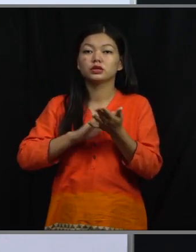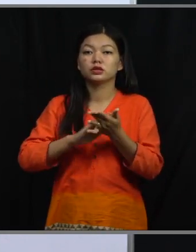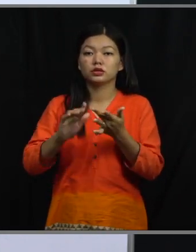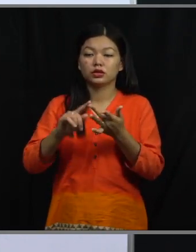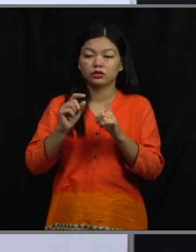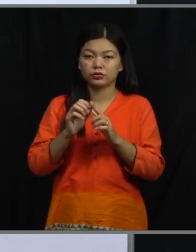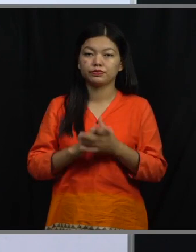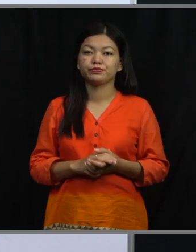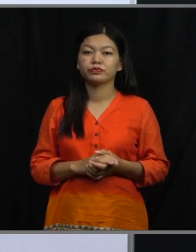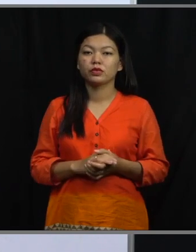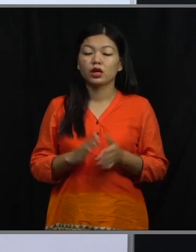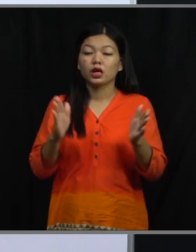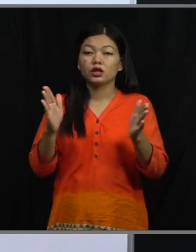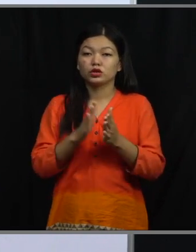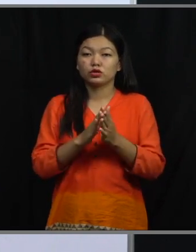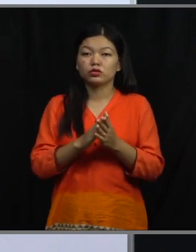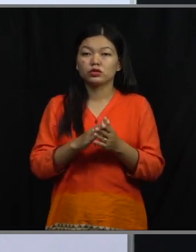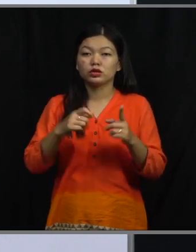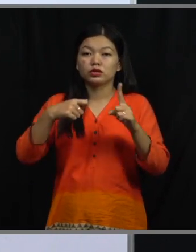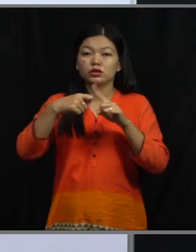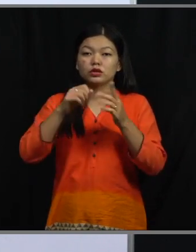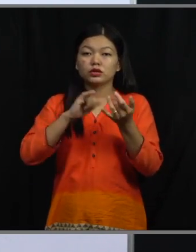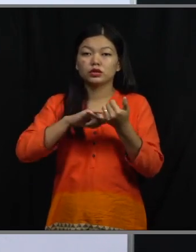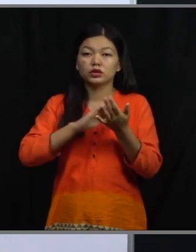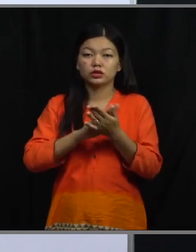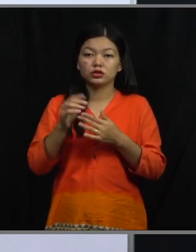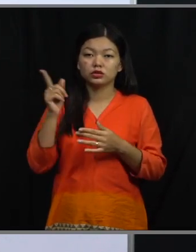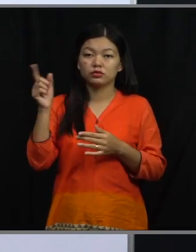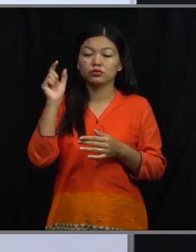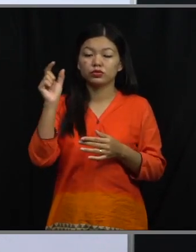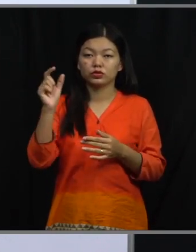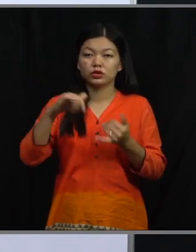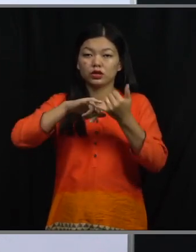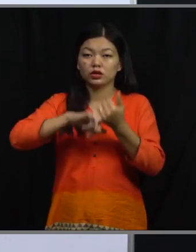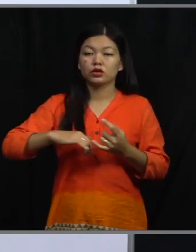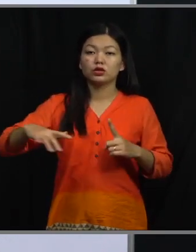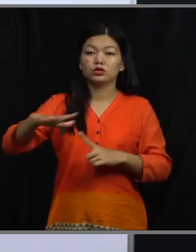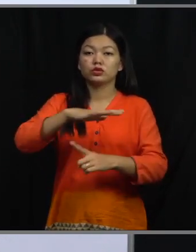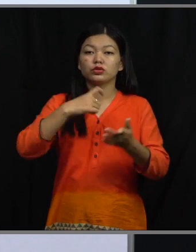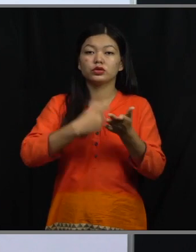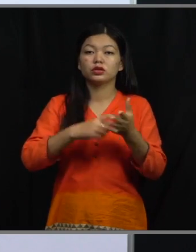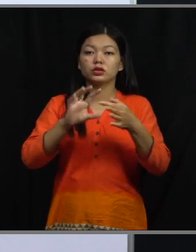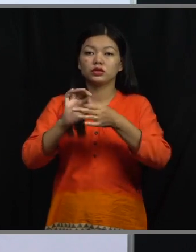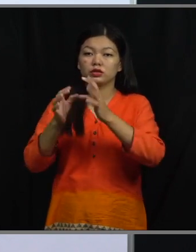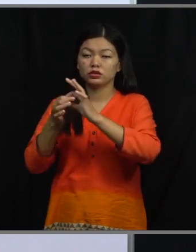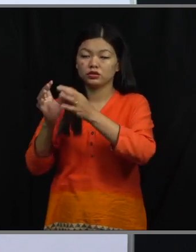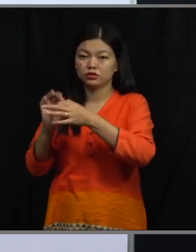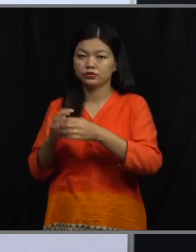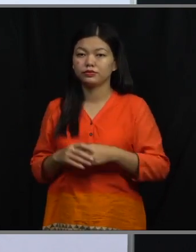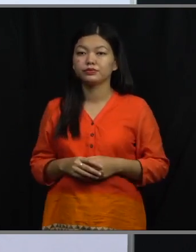the social relationship, okay? Means social relationship, okay, based